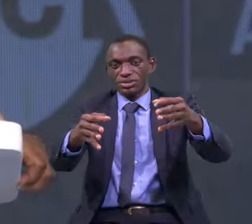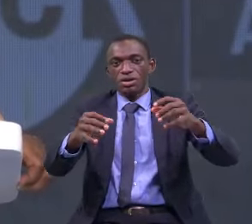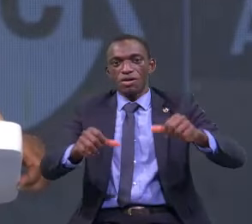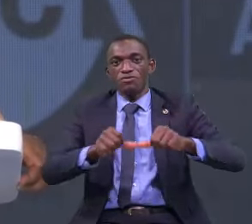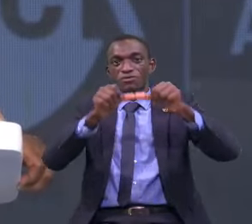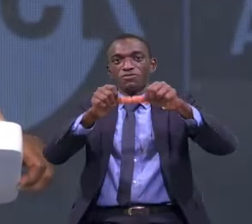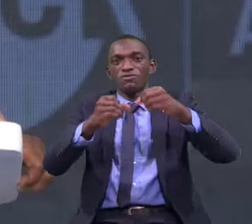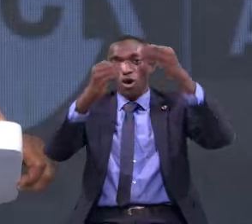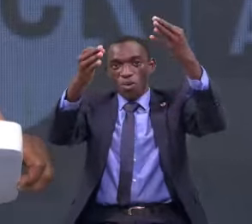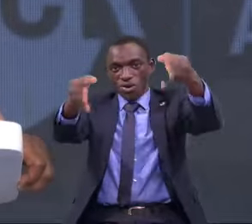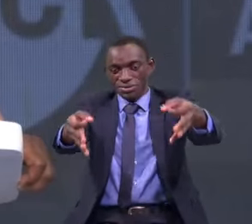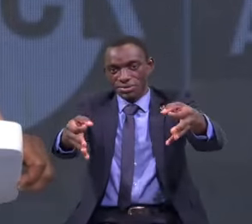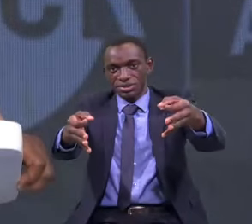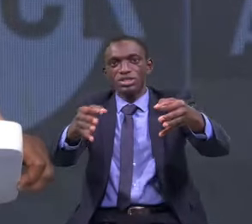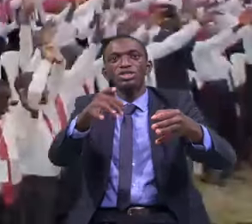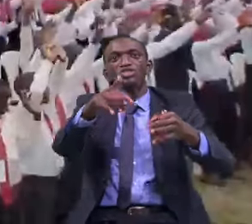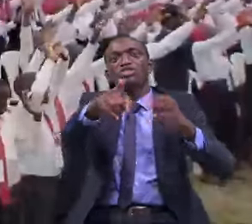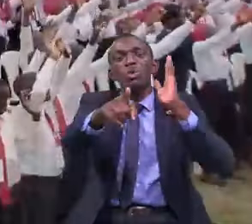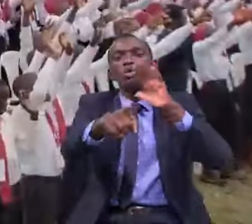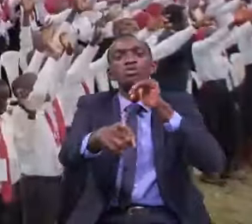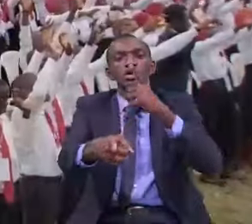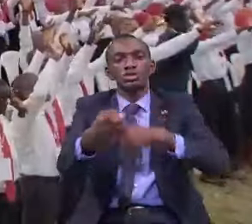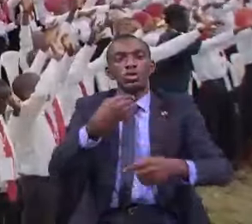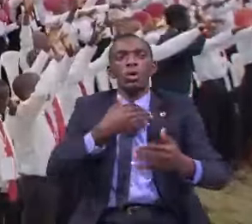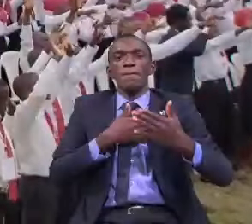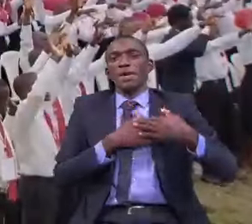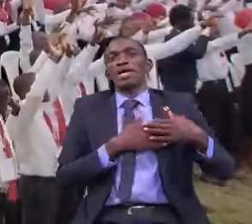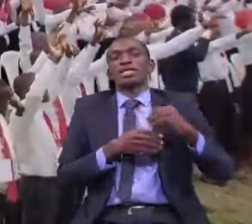Forward. You will not go back.